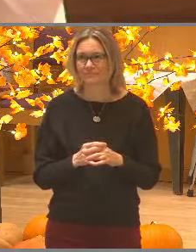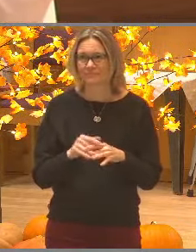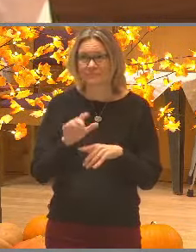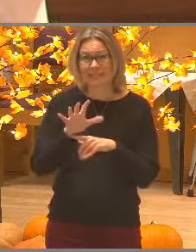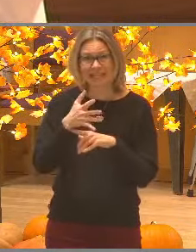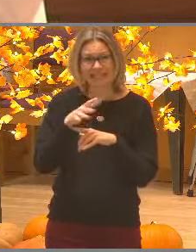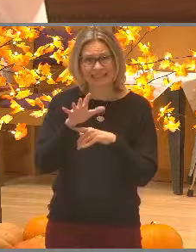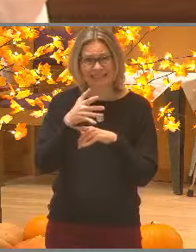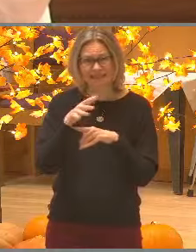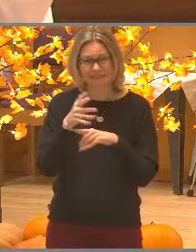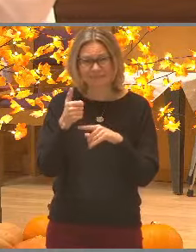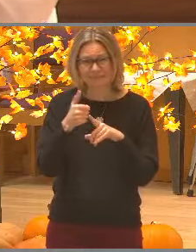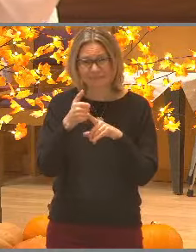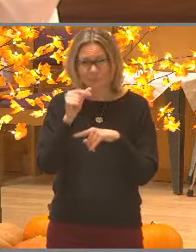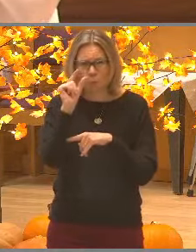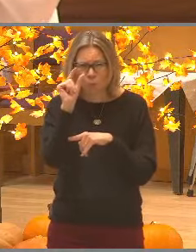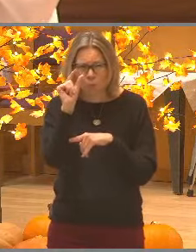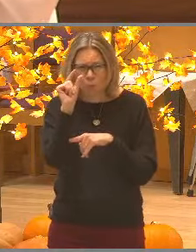are very small.